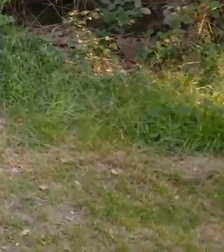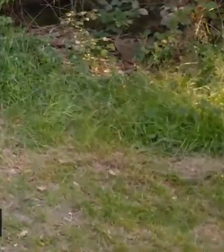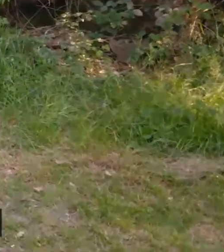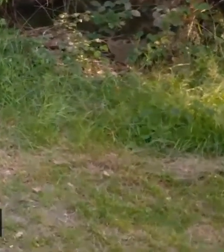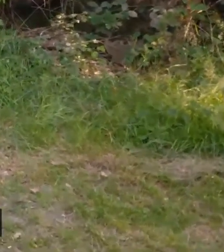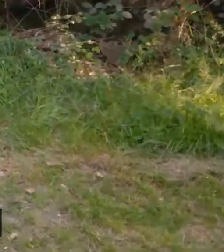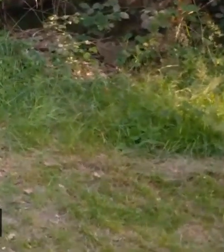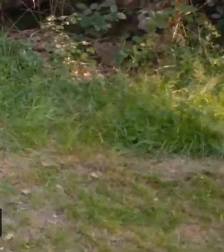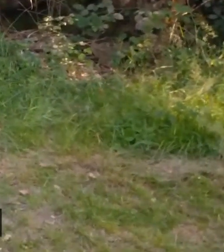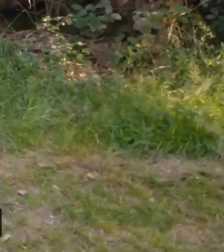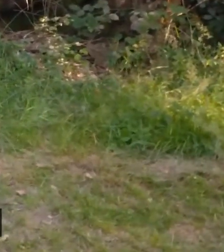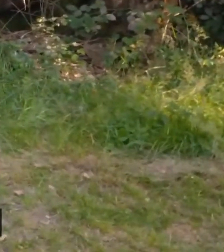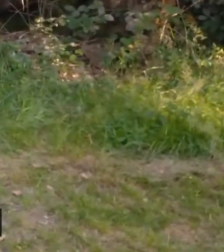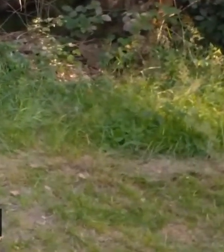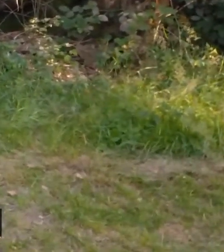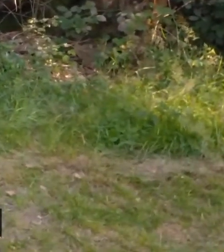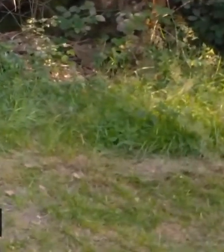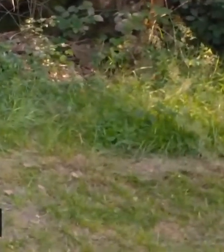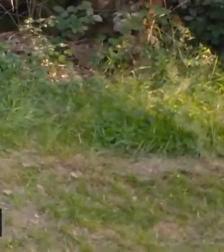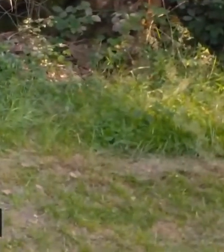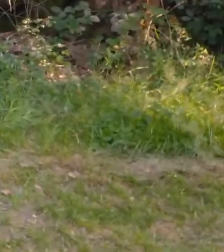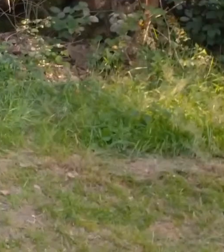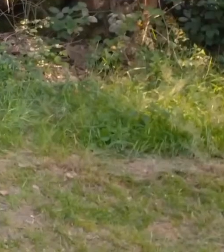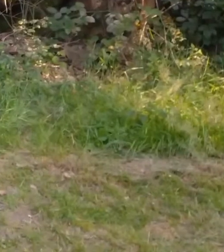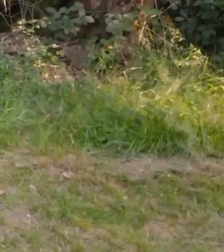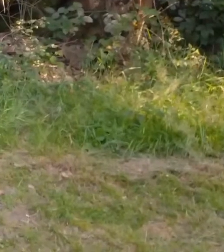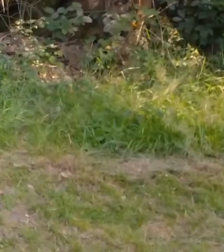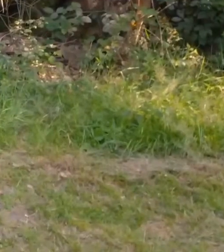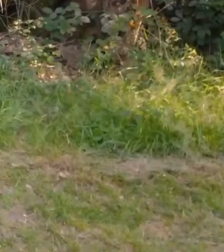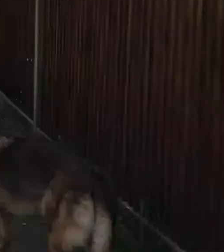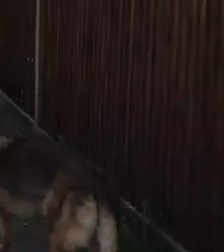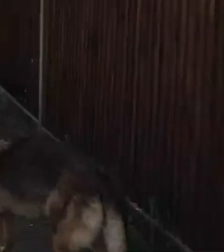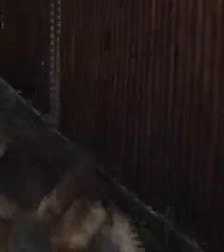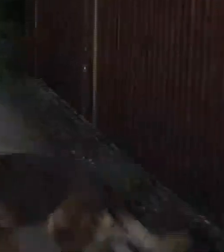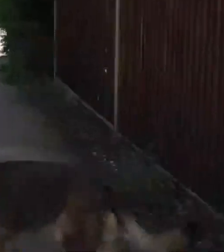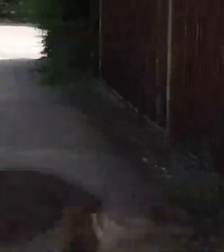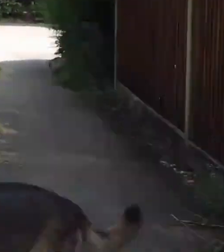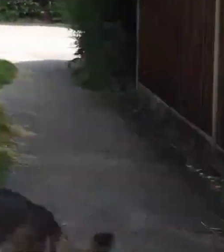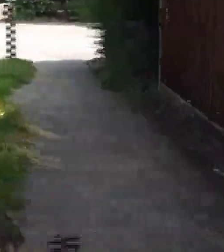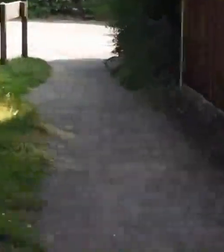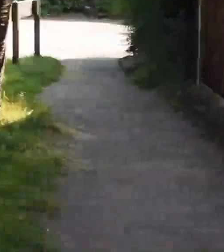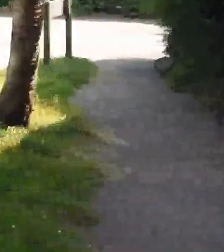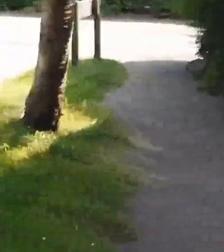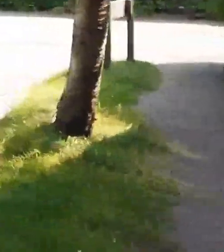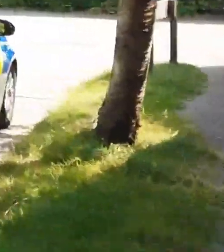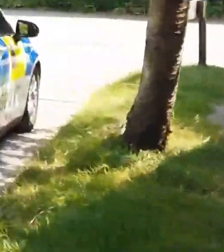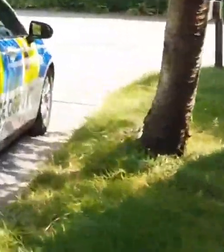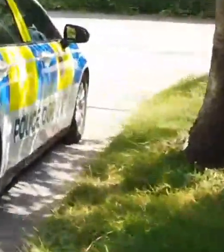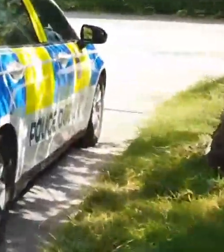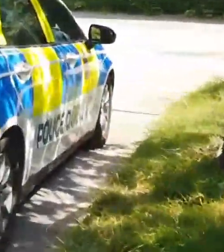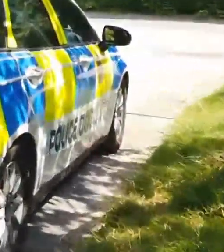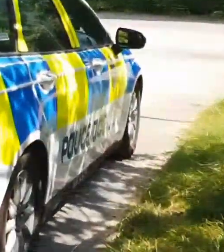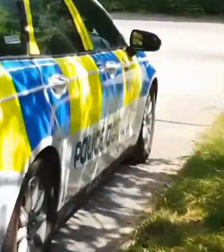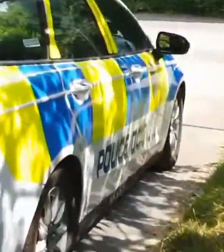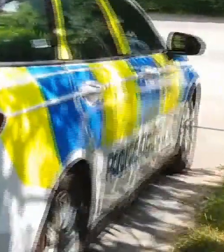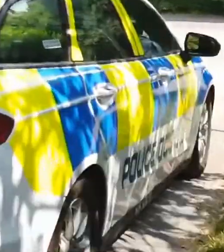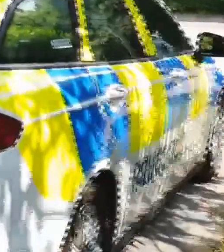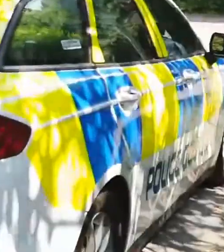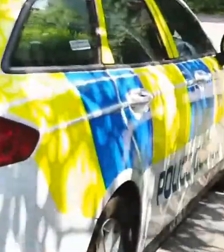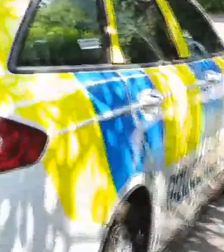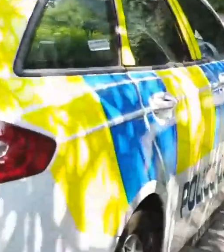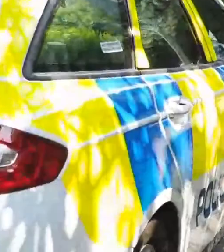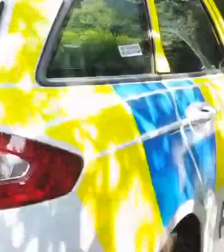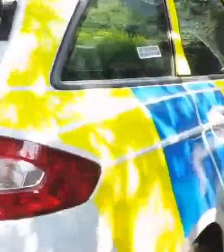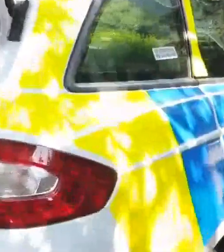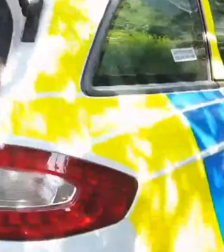mode and a work mode, just like we do. The dogs do as well. And then we'll get in the van and we'll start our shift.